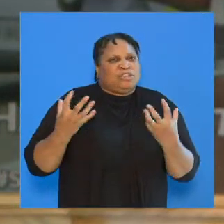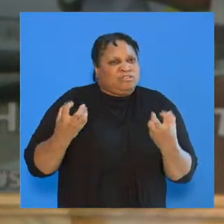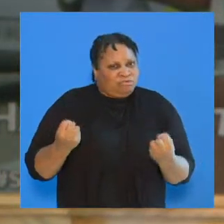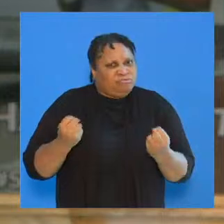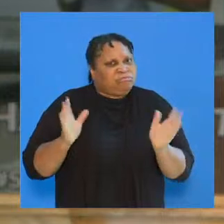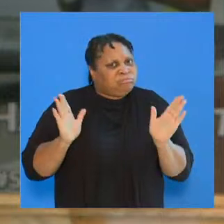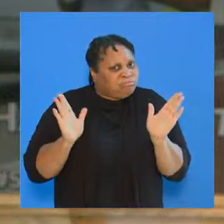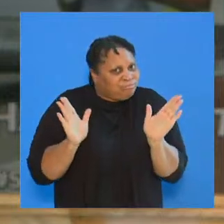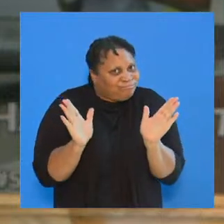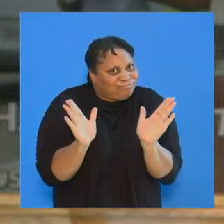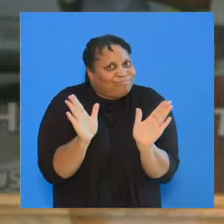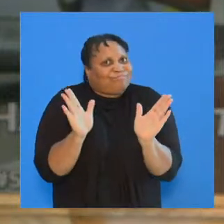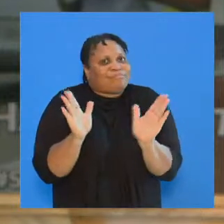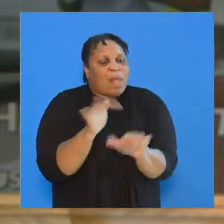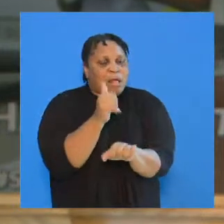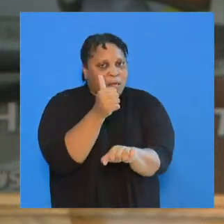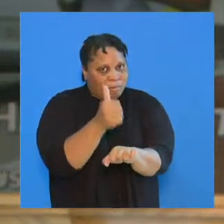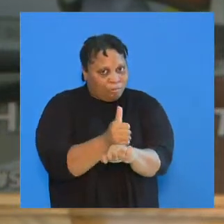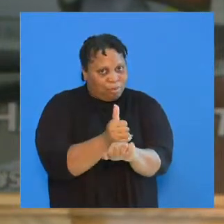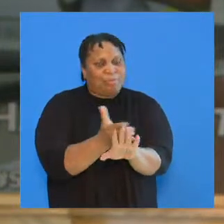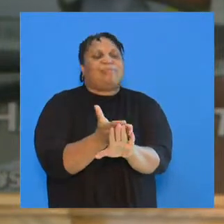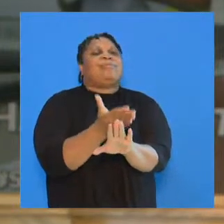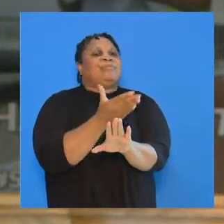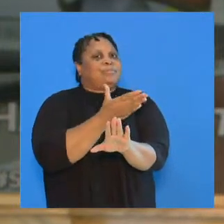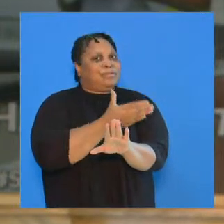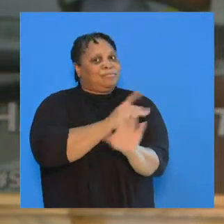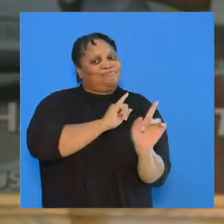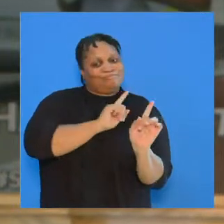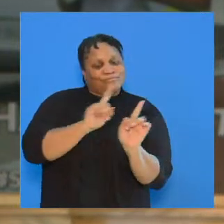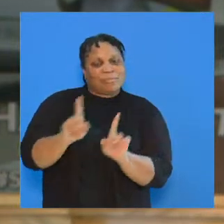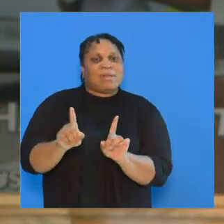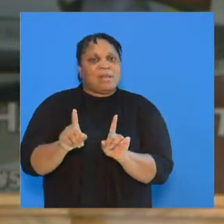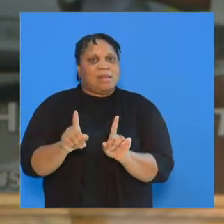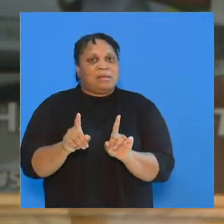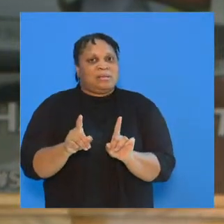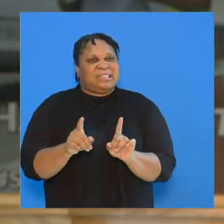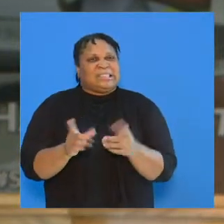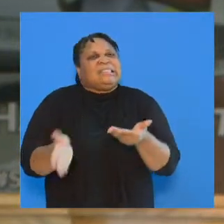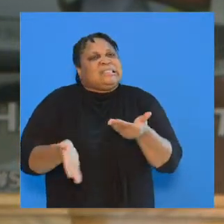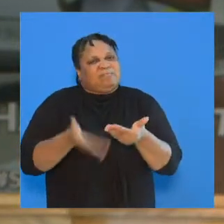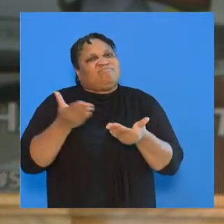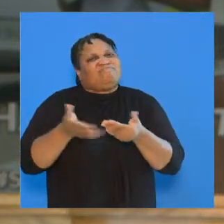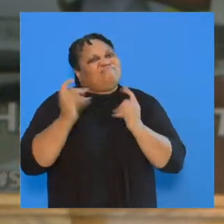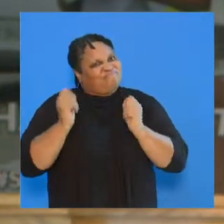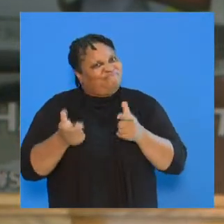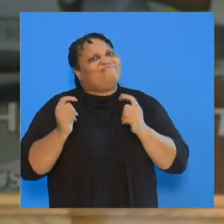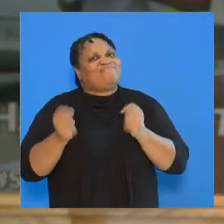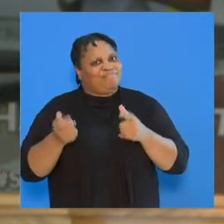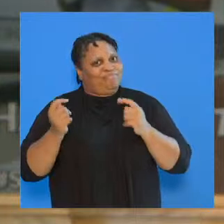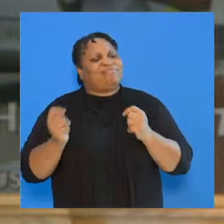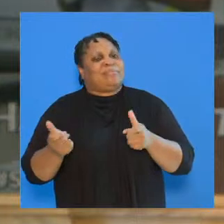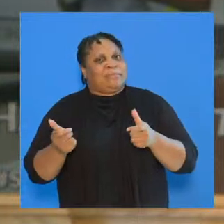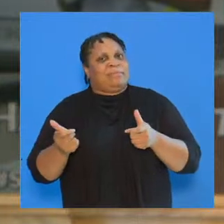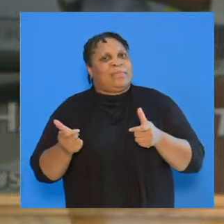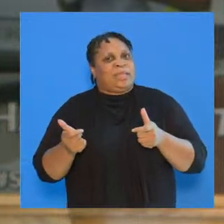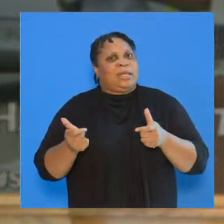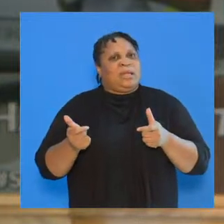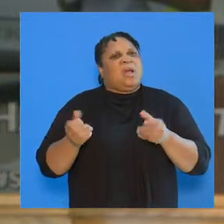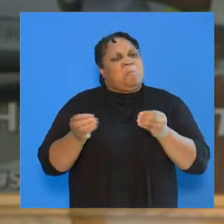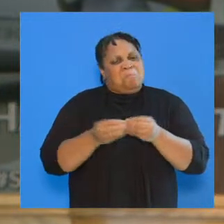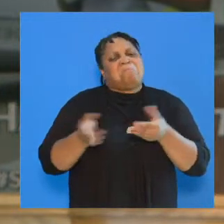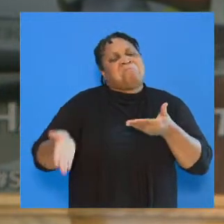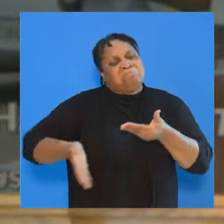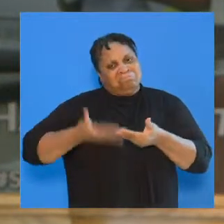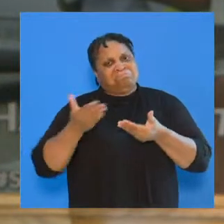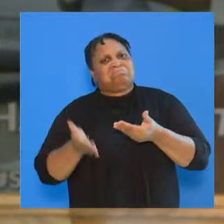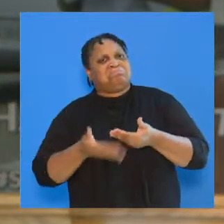encourage you to make an appointment in advance. This will make it a lot faster and easier and much more convenient for